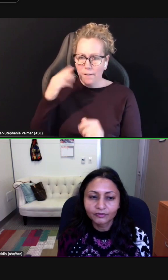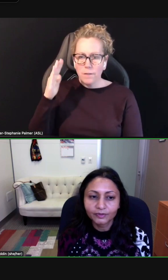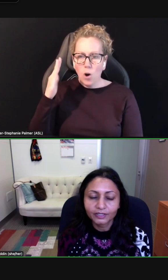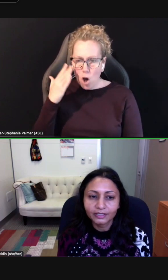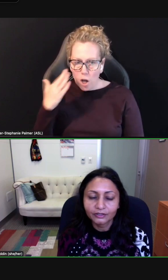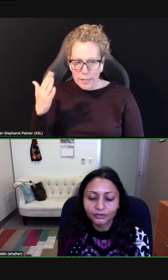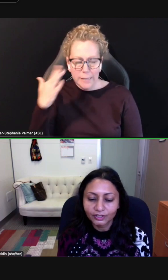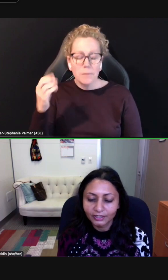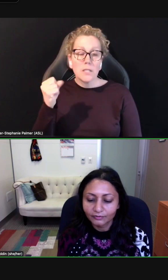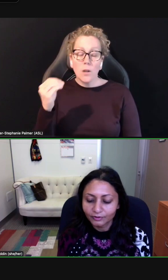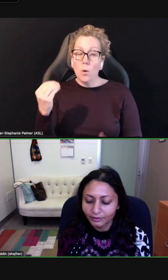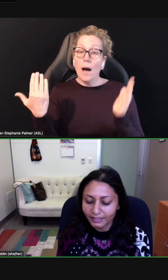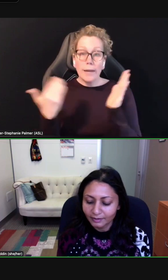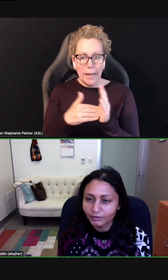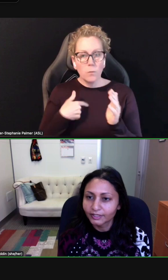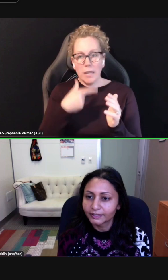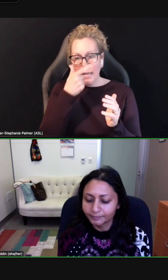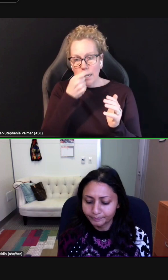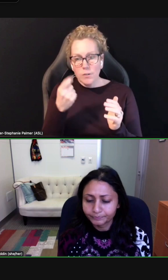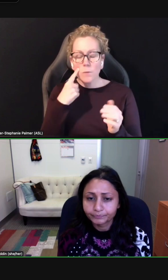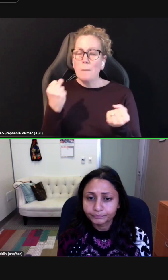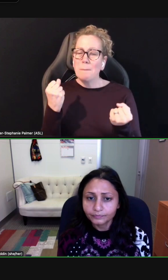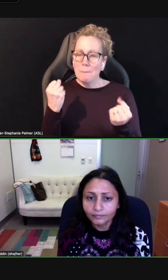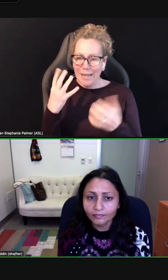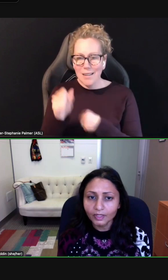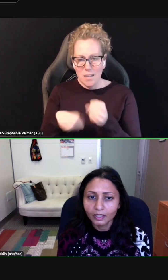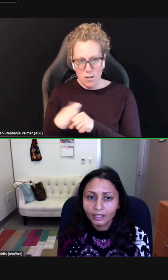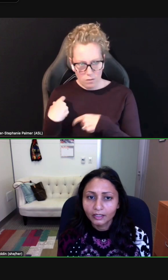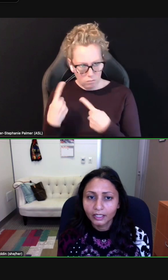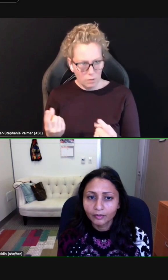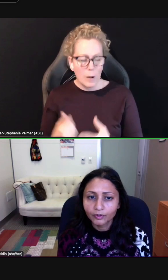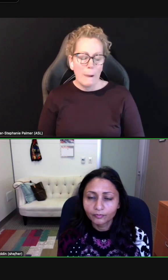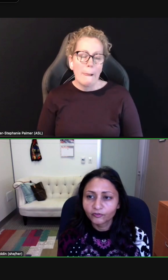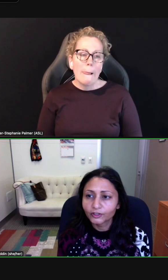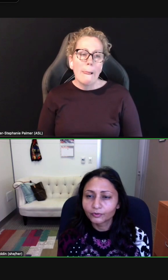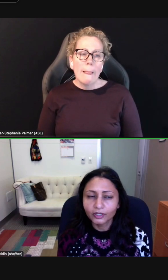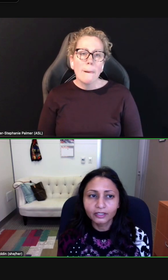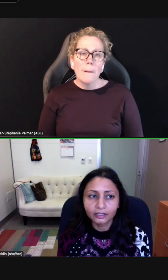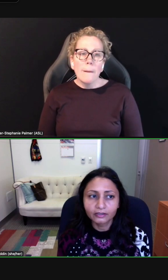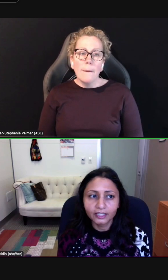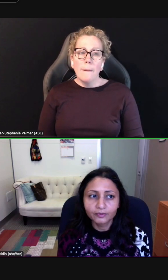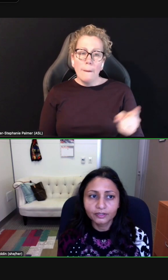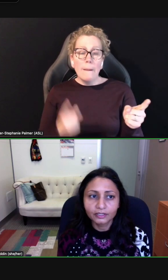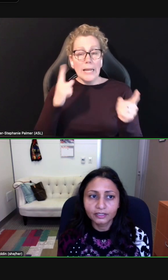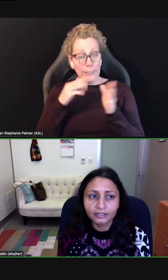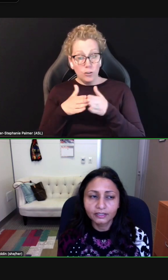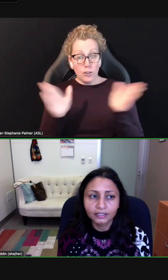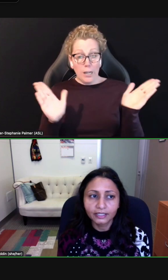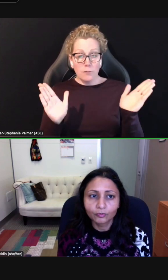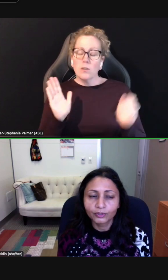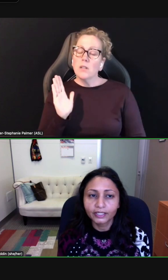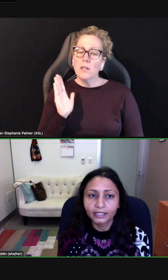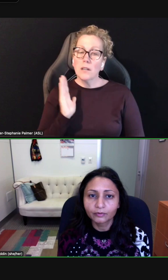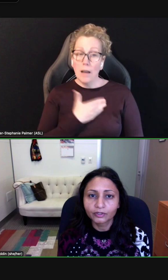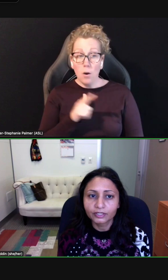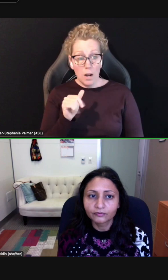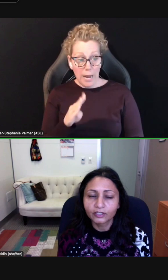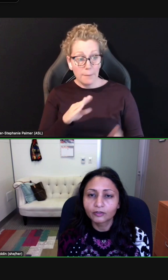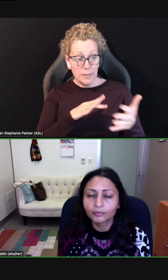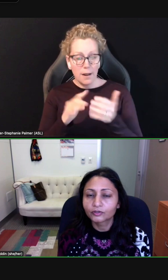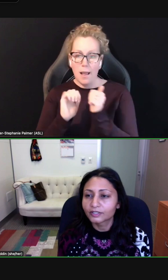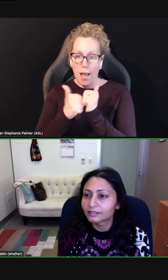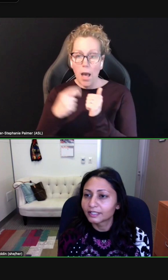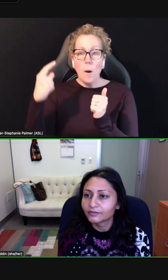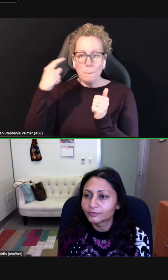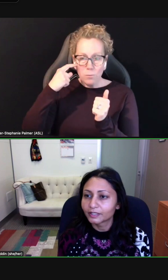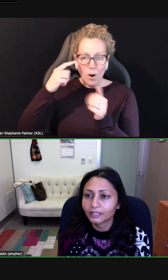something that we've been interested in for quite some time. But very broadly, our lab is studying how brain networks